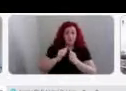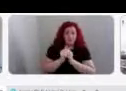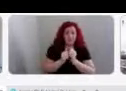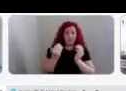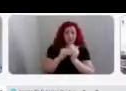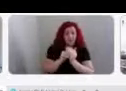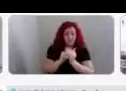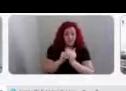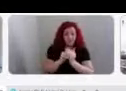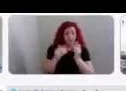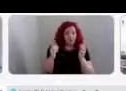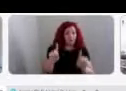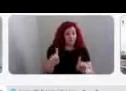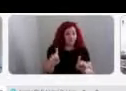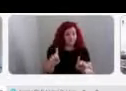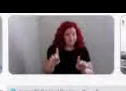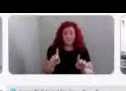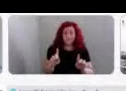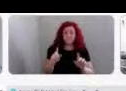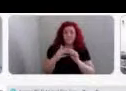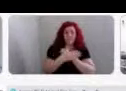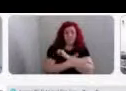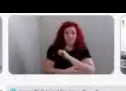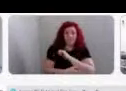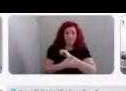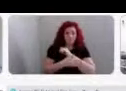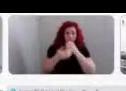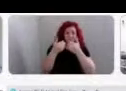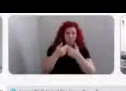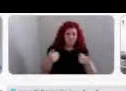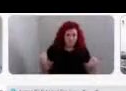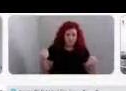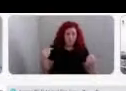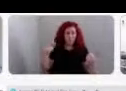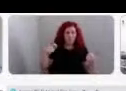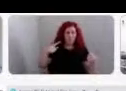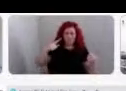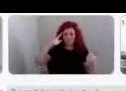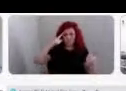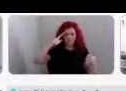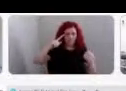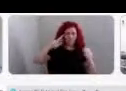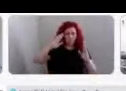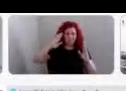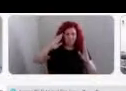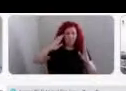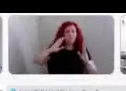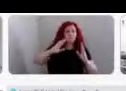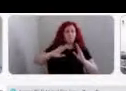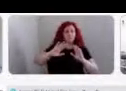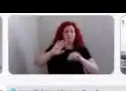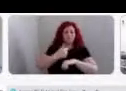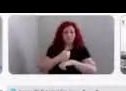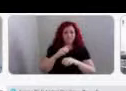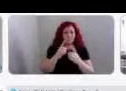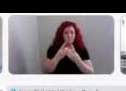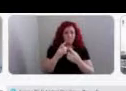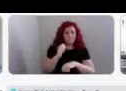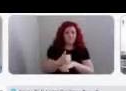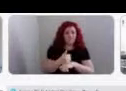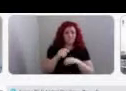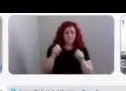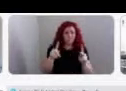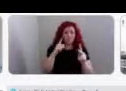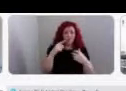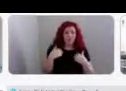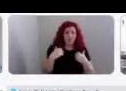country is tearing itself apart right now we need to be mindful and thoughtful about creating districts that create an opportunity for healing and